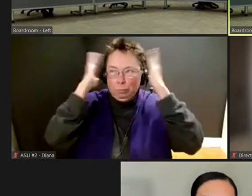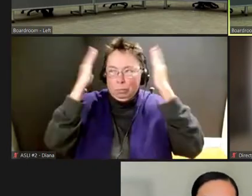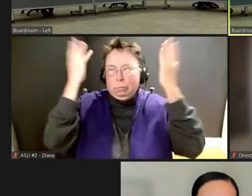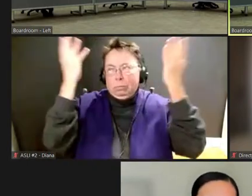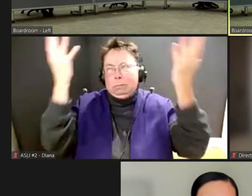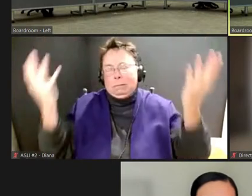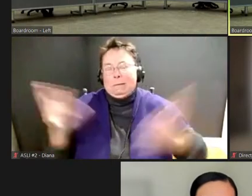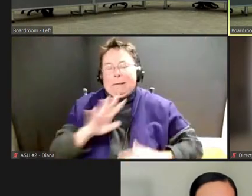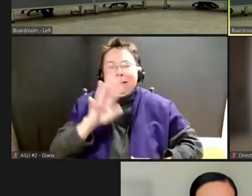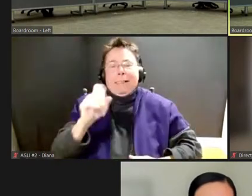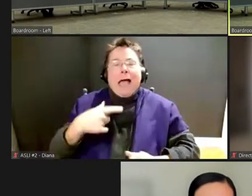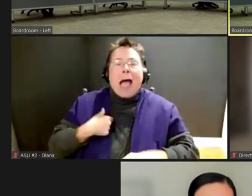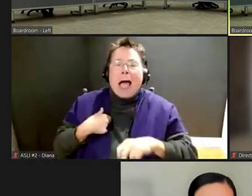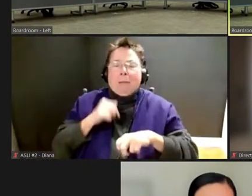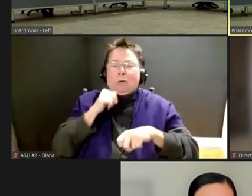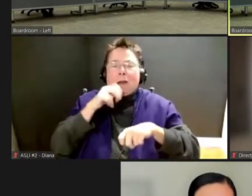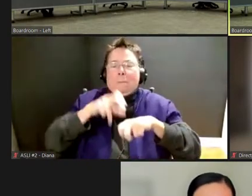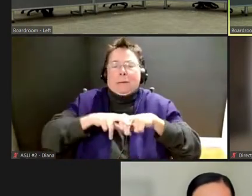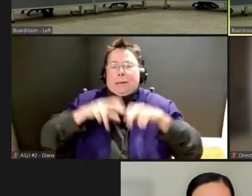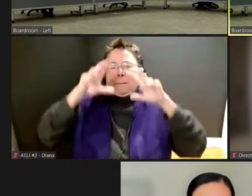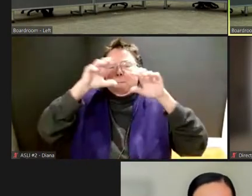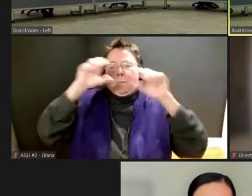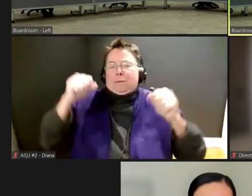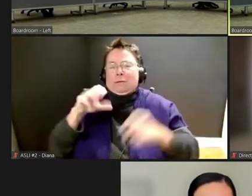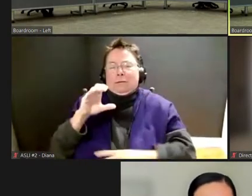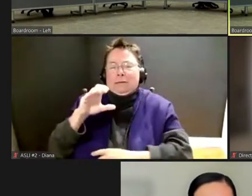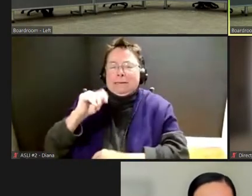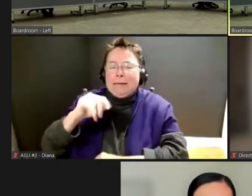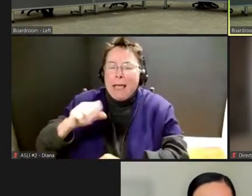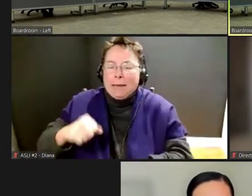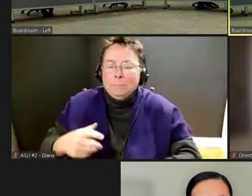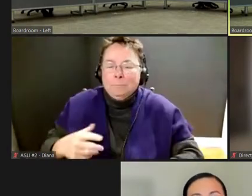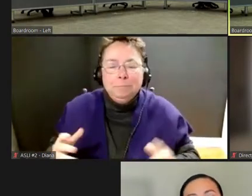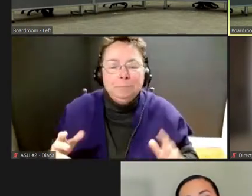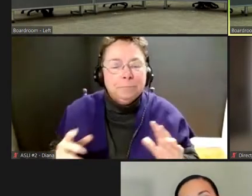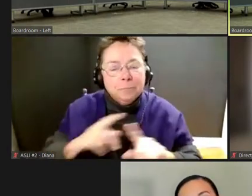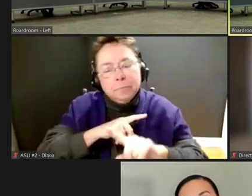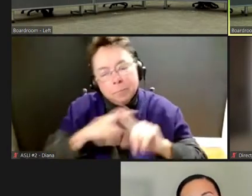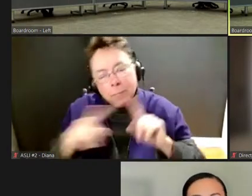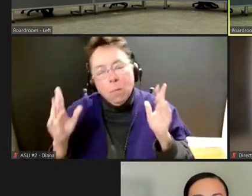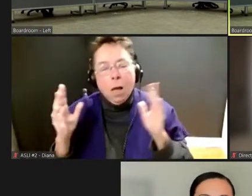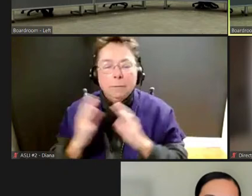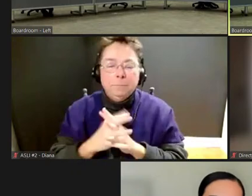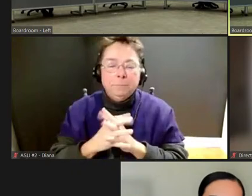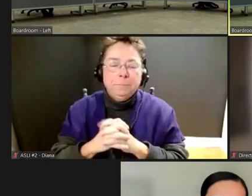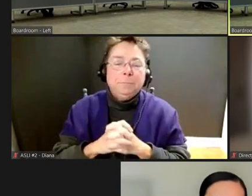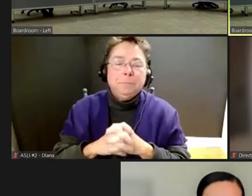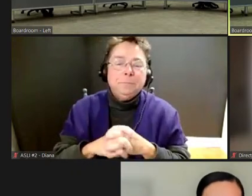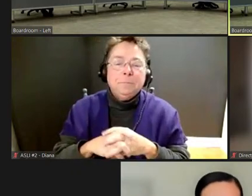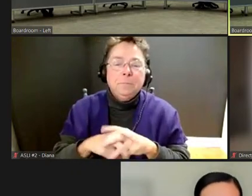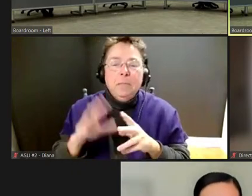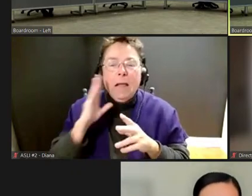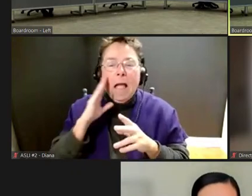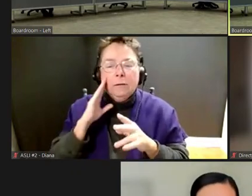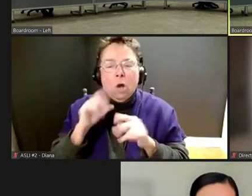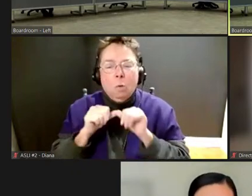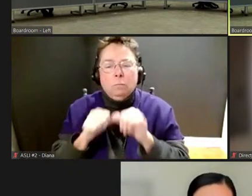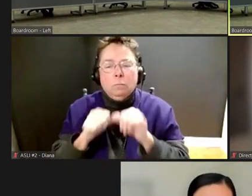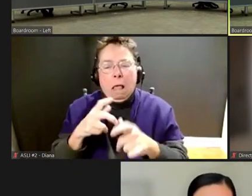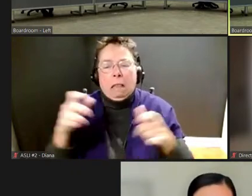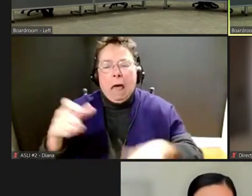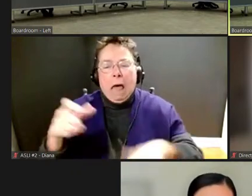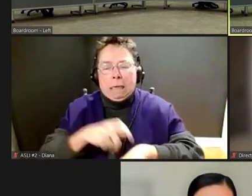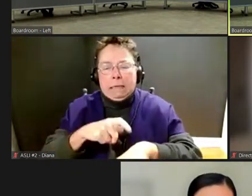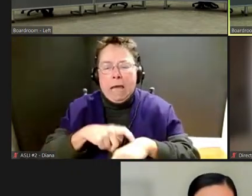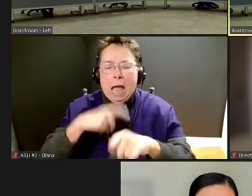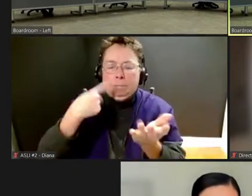I wouldn't be sitting here as CTA president. But I know that we have been spending a lot of time talking to